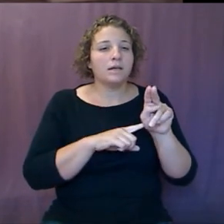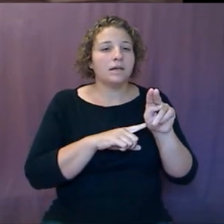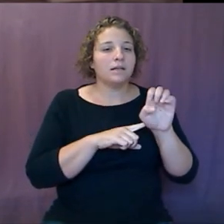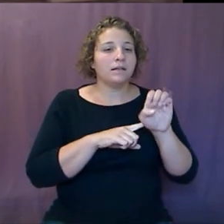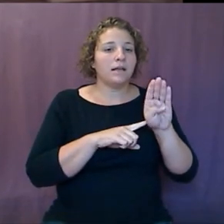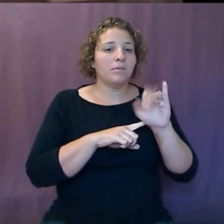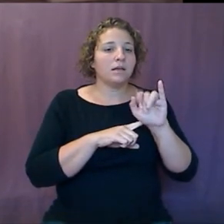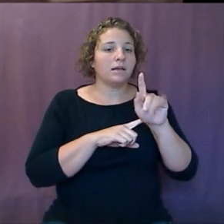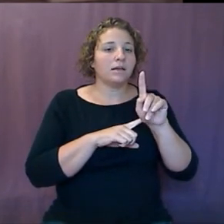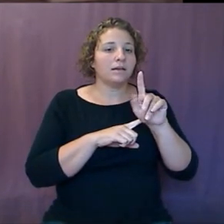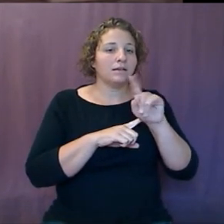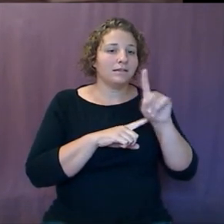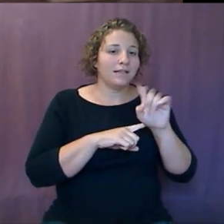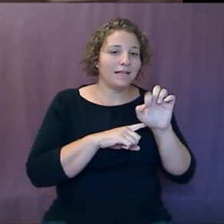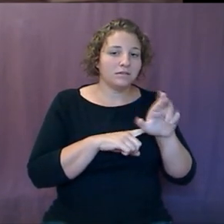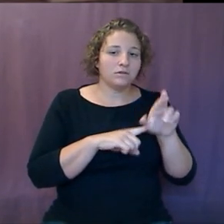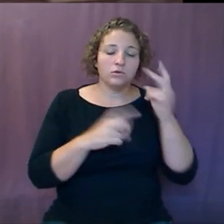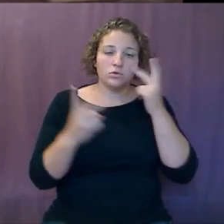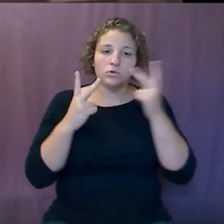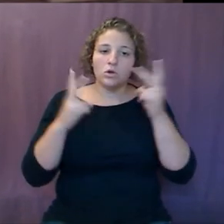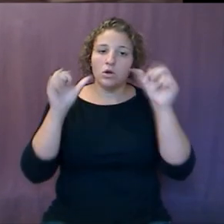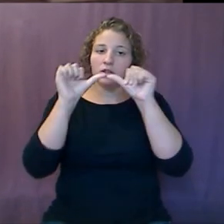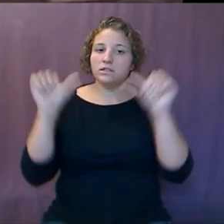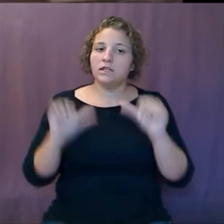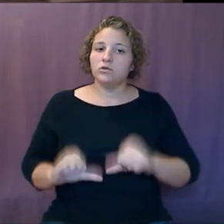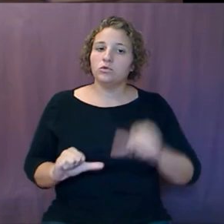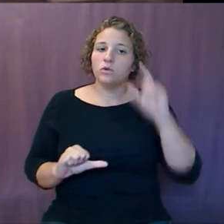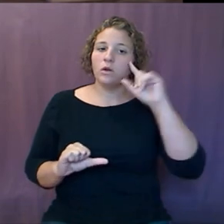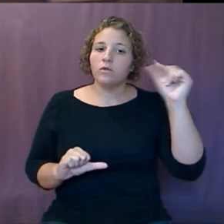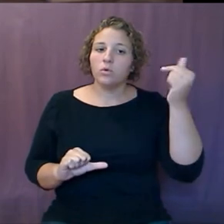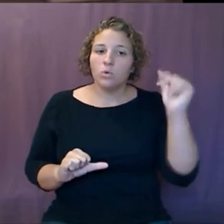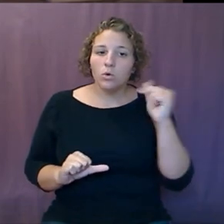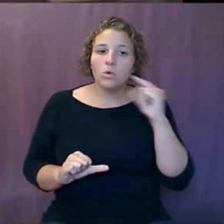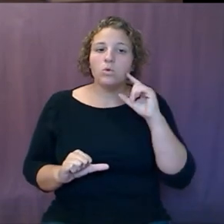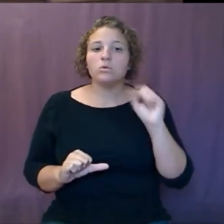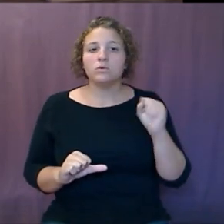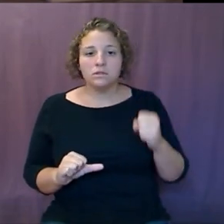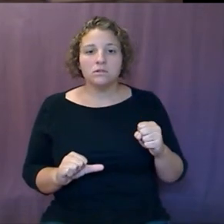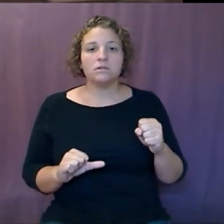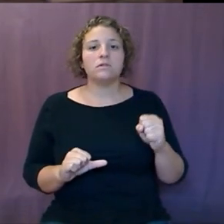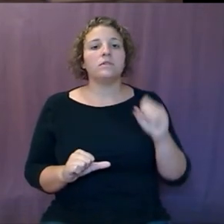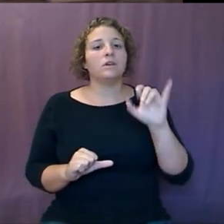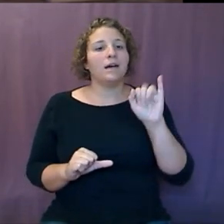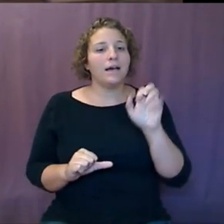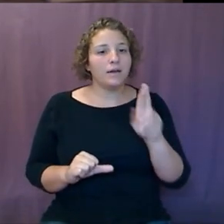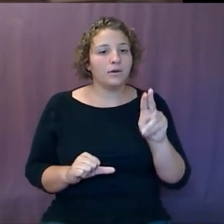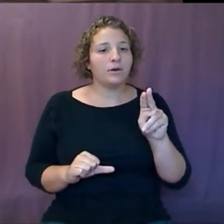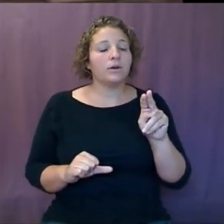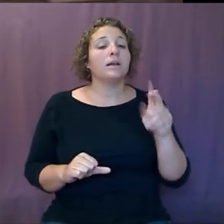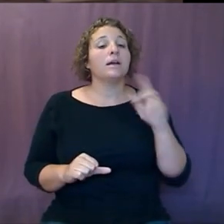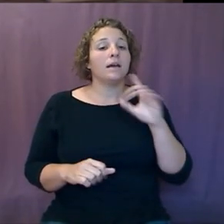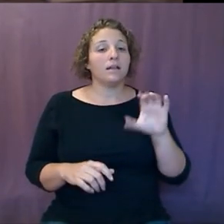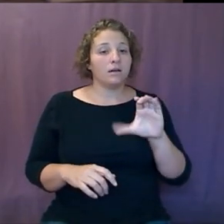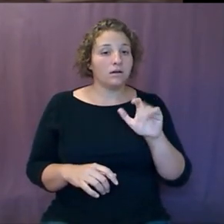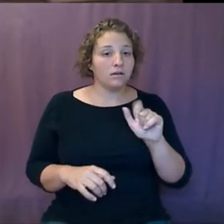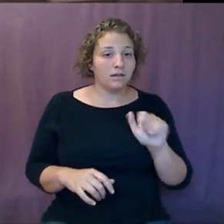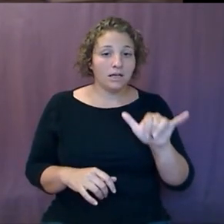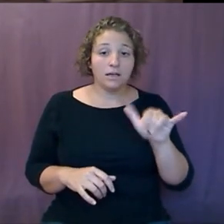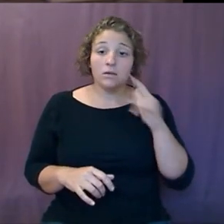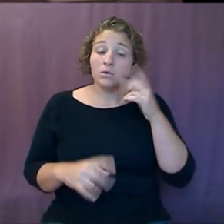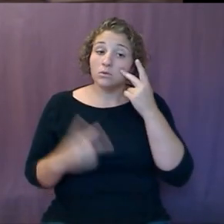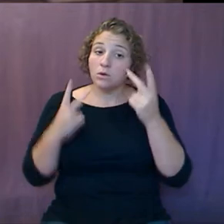God's judgment Daniel also seeking God for these things he saw in his vision four different beasts he saw the